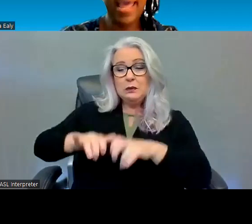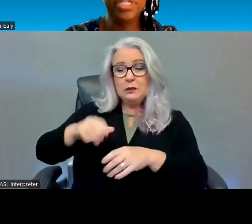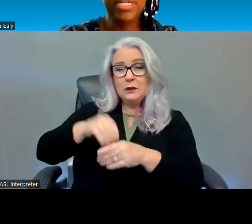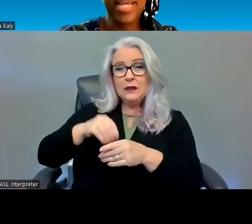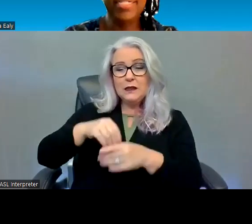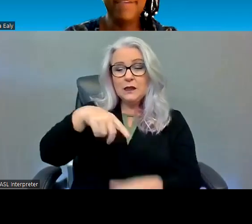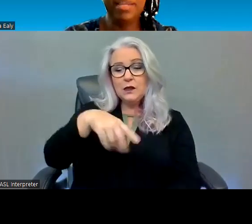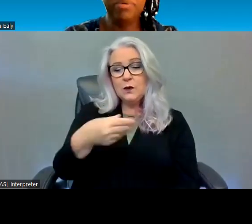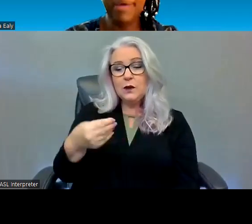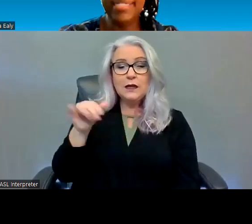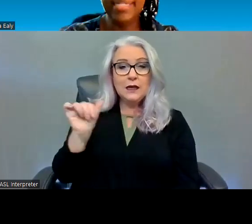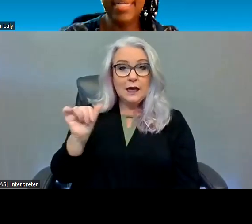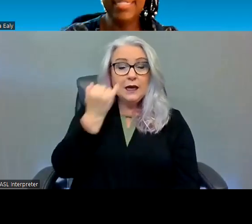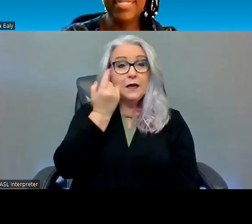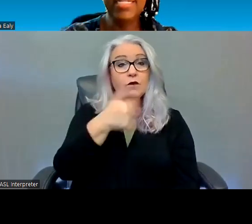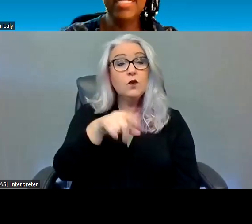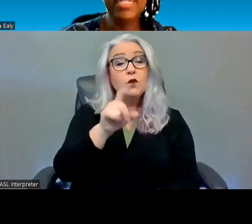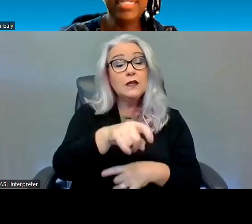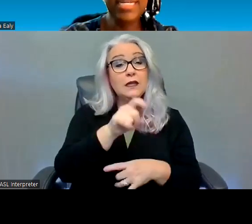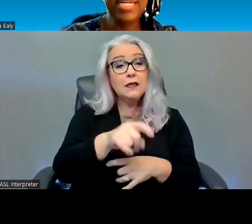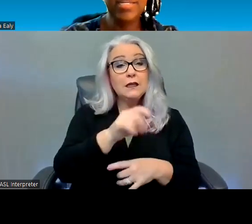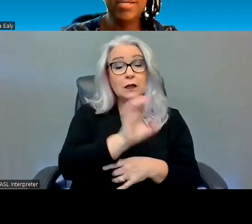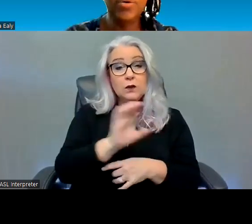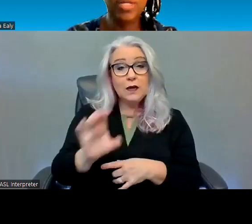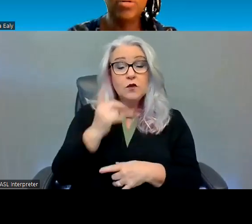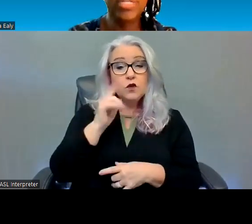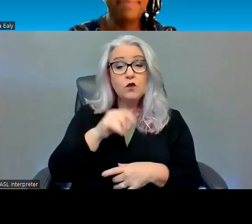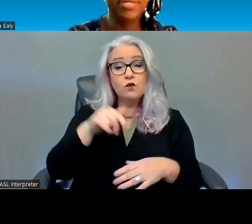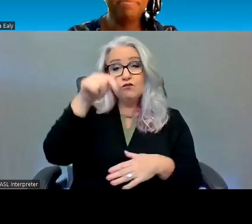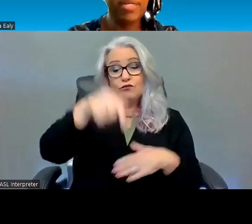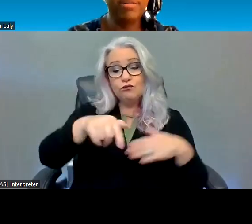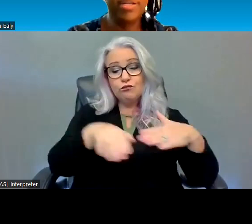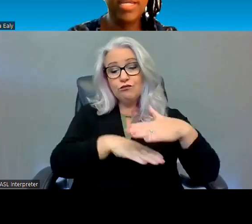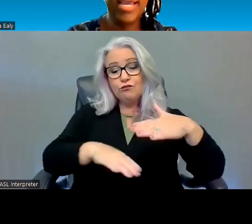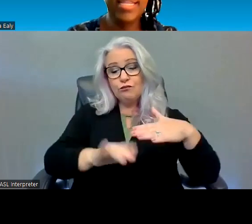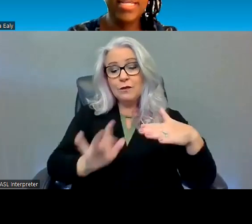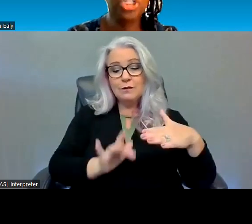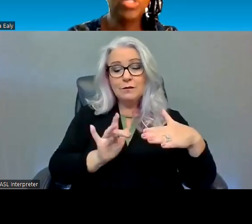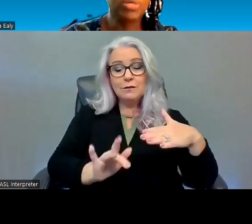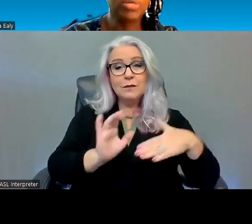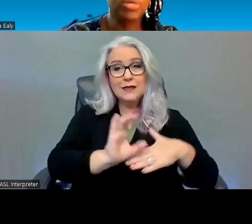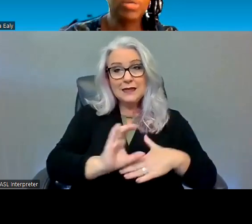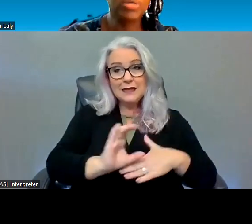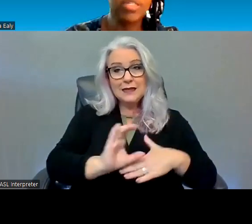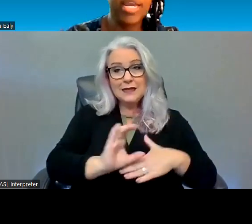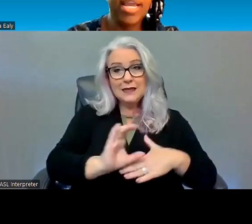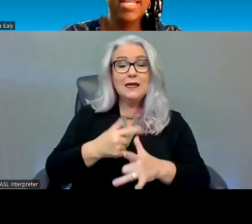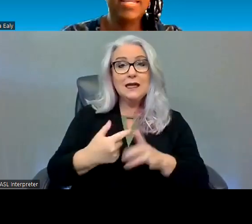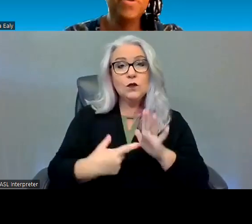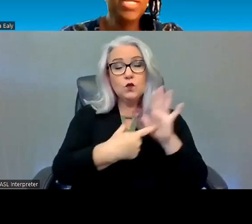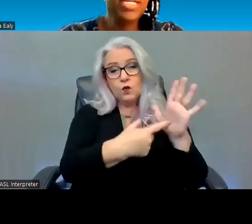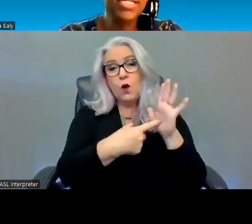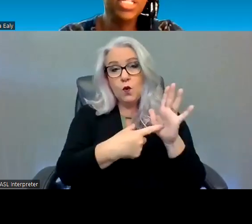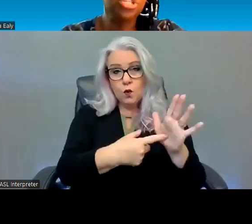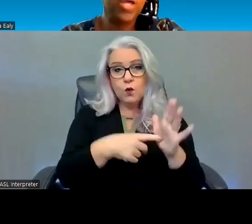closed captioning, that is available by selecting CC or the closed captioning button and then show subtitles. And